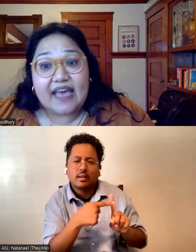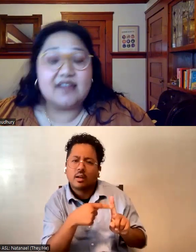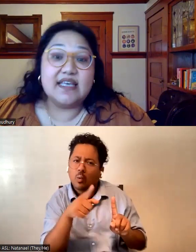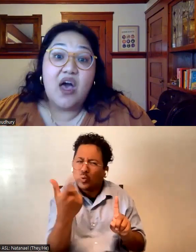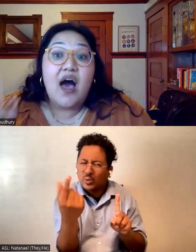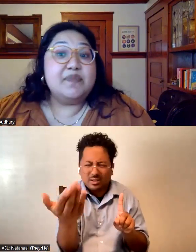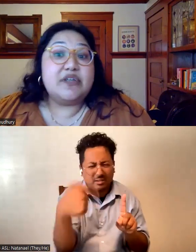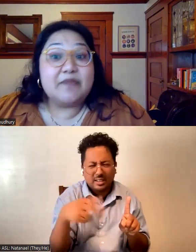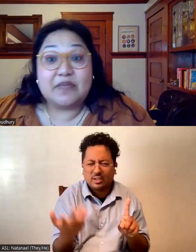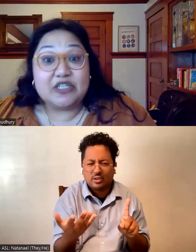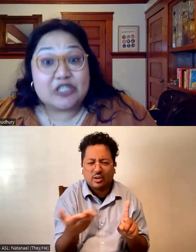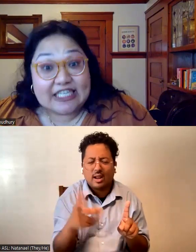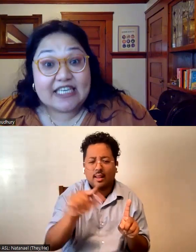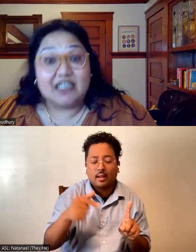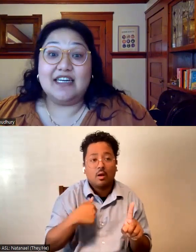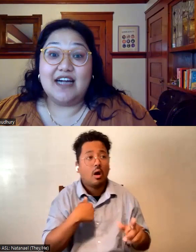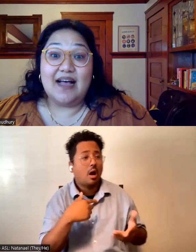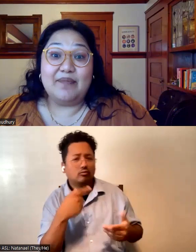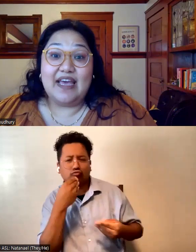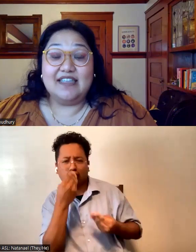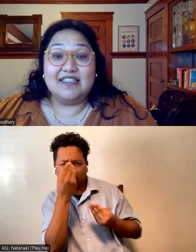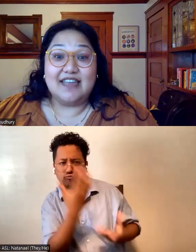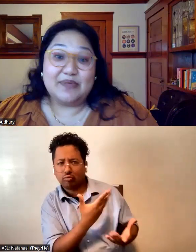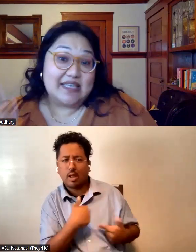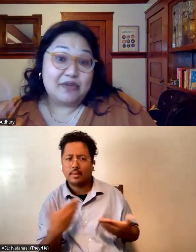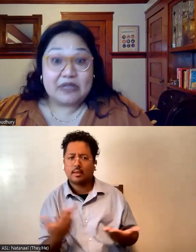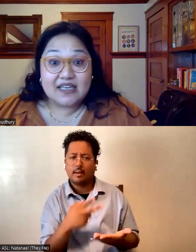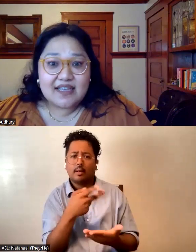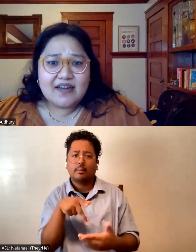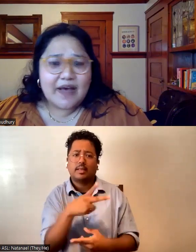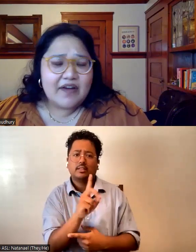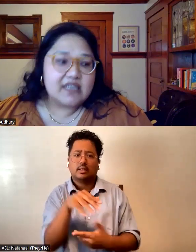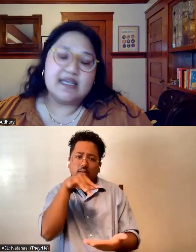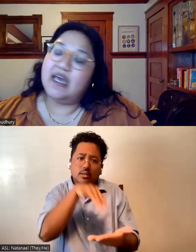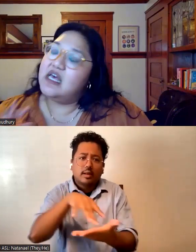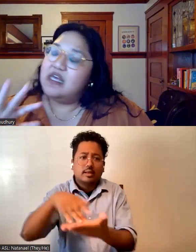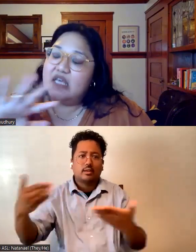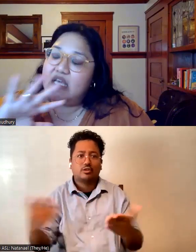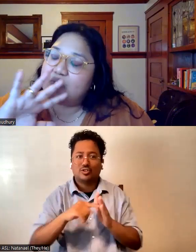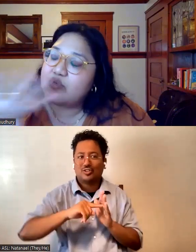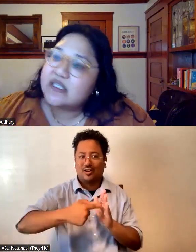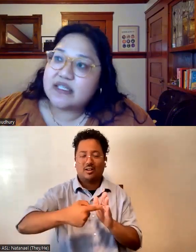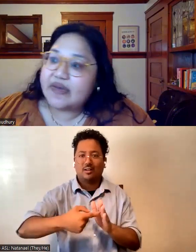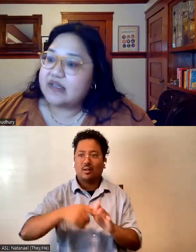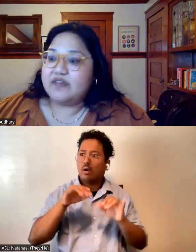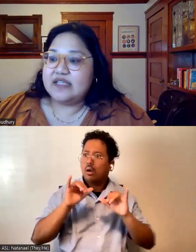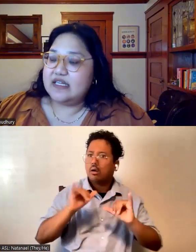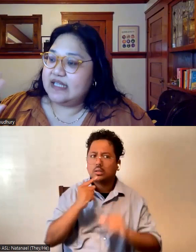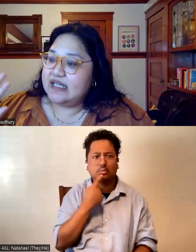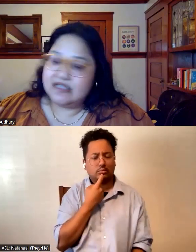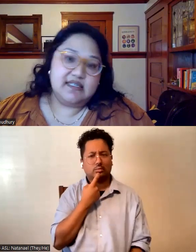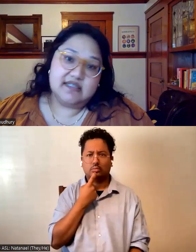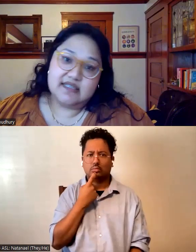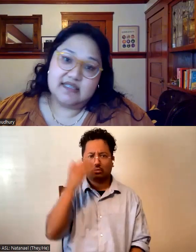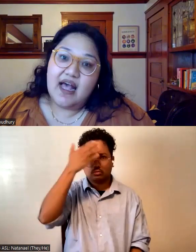LA? And I was like, I'm starting my PhD here. And I was like really excited about it. And he's like, he gets really serious all of a sudden.